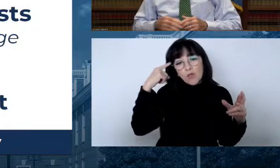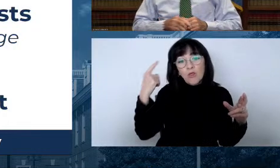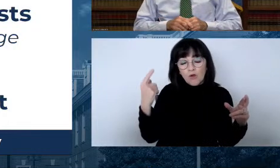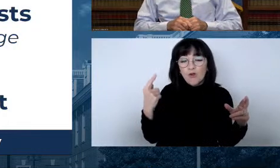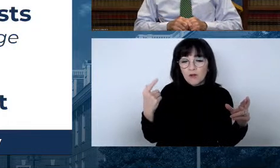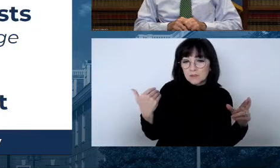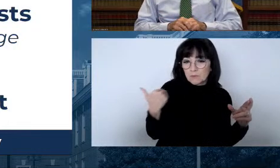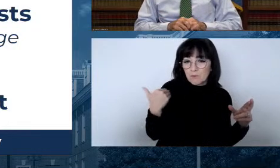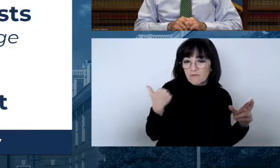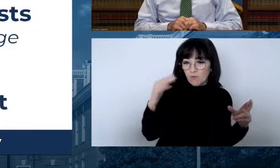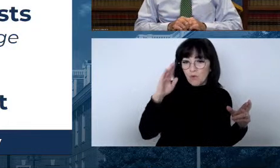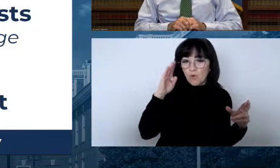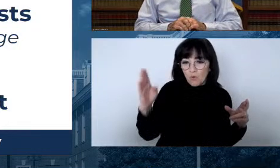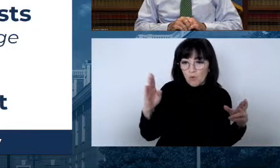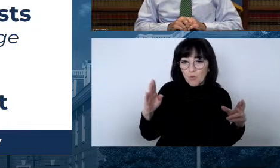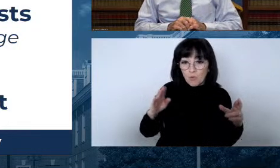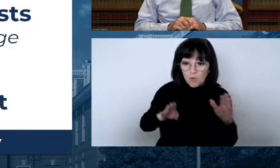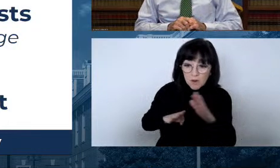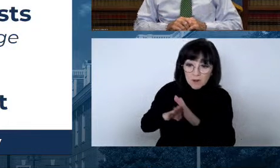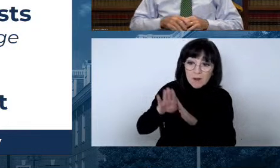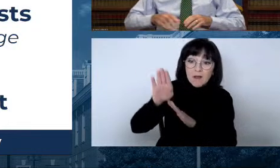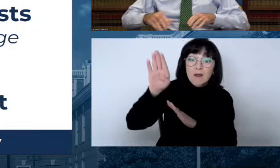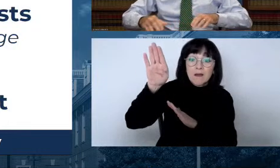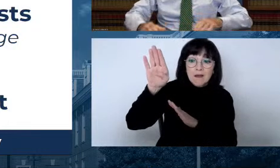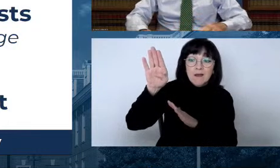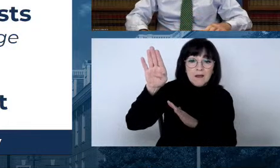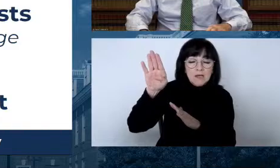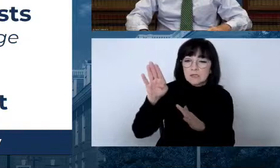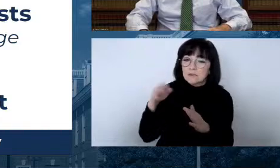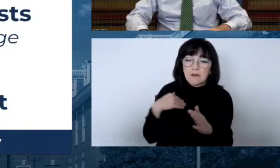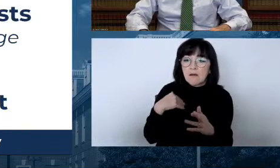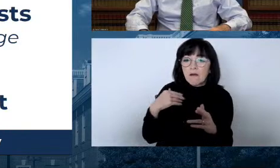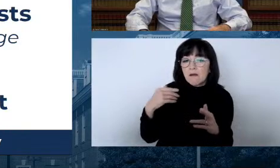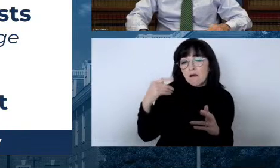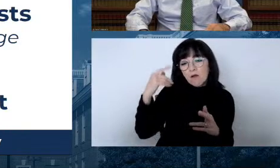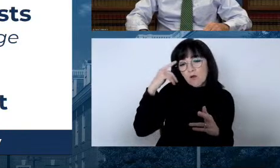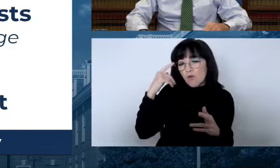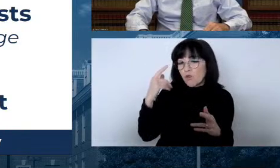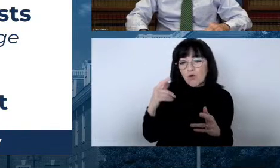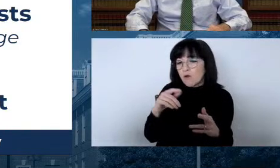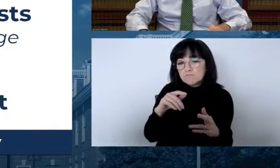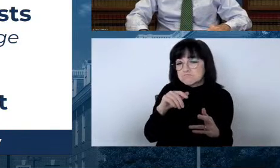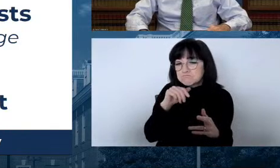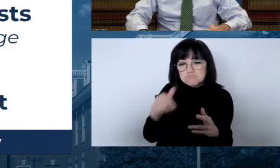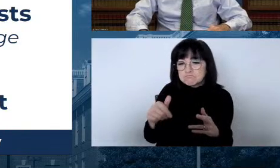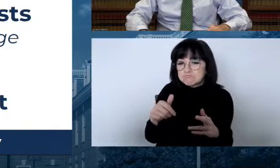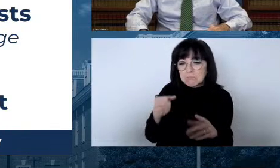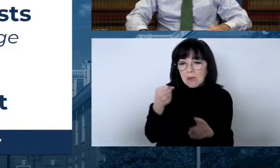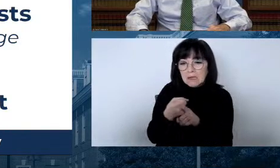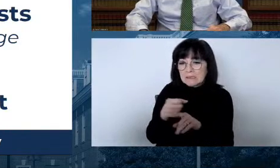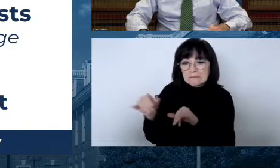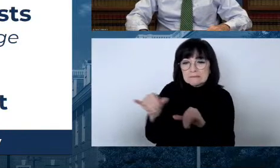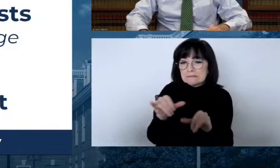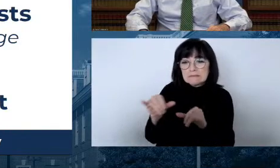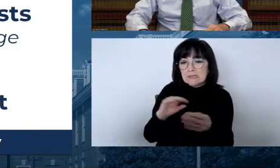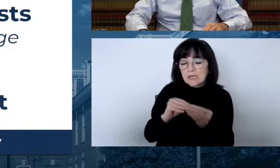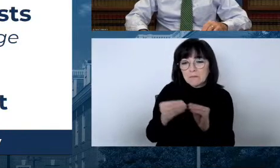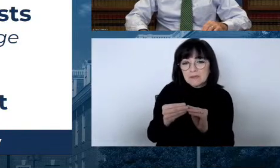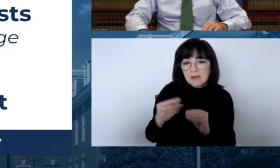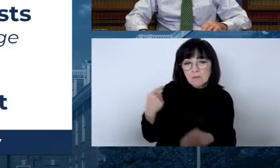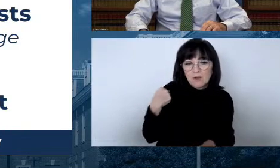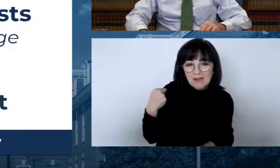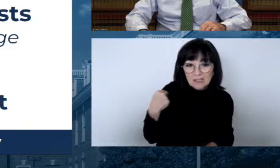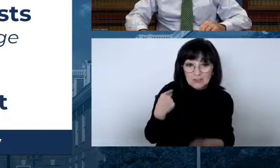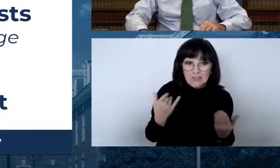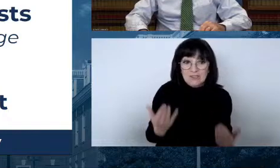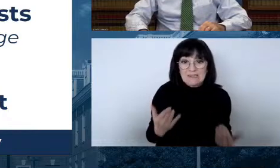before reaching that total of last January. We're on pace to surpass that, which is not a good thing, and